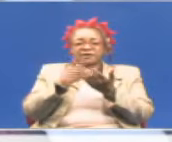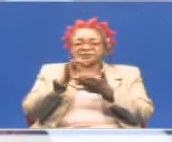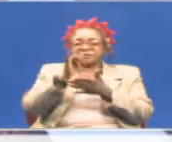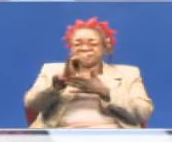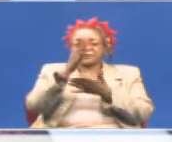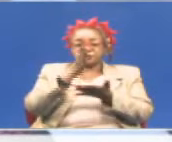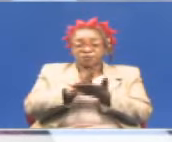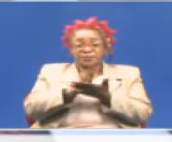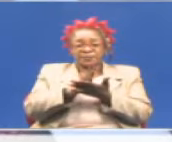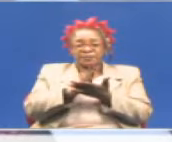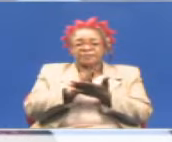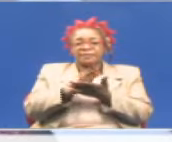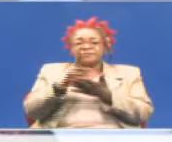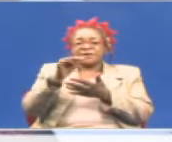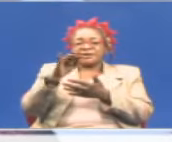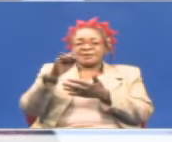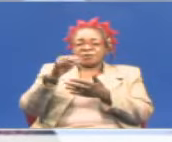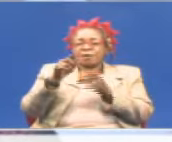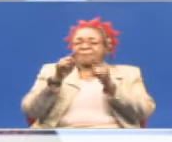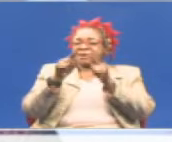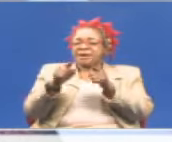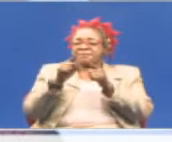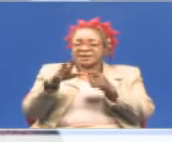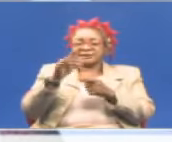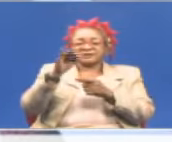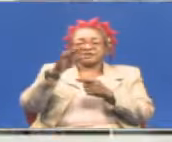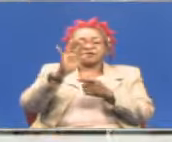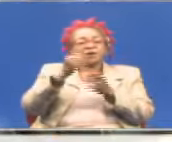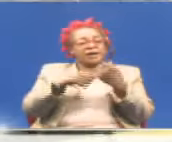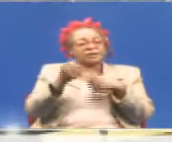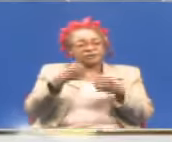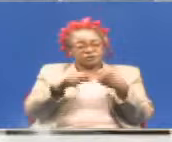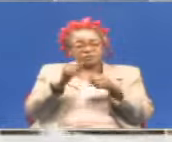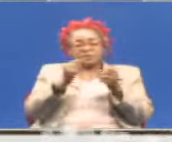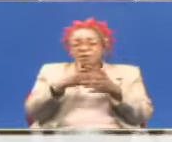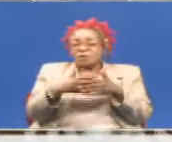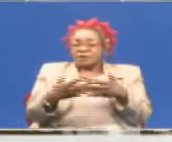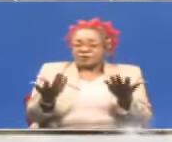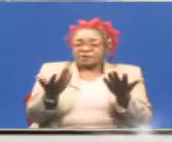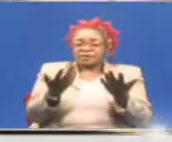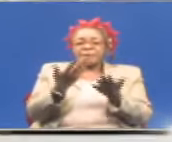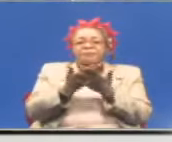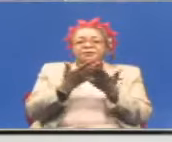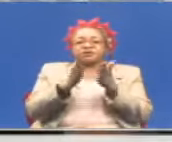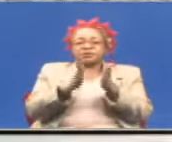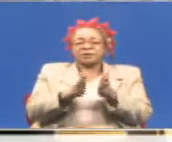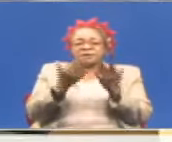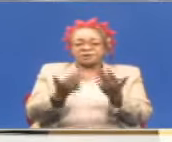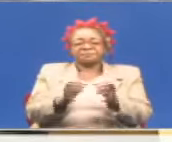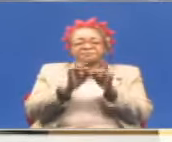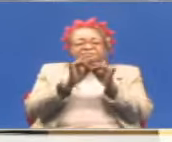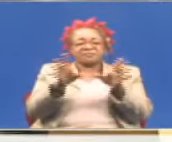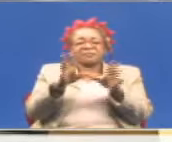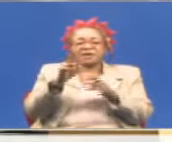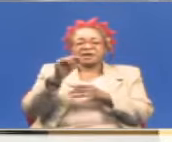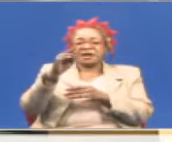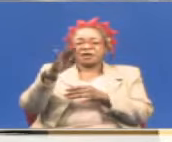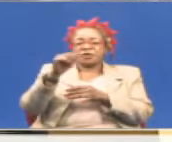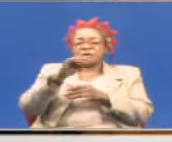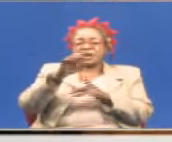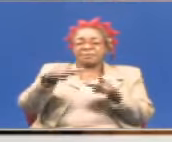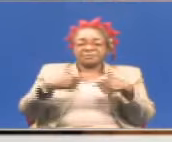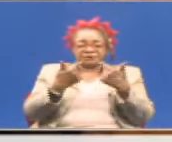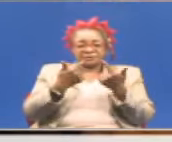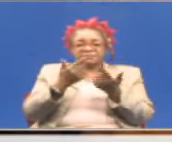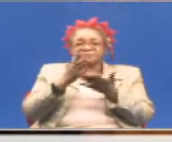truth, with Nyakang'o blaming Yatani for her actions. However, the petitioner has dismissed Nyakang'o's claims. Some of them